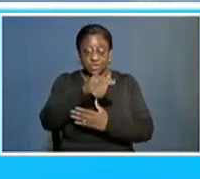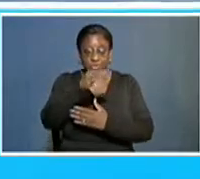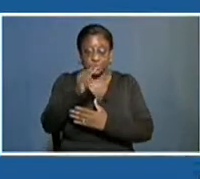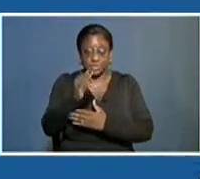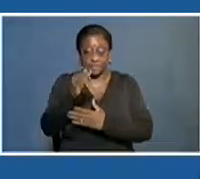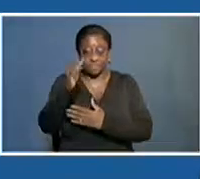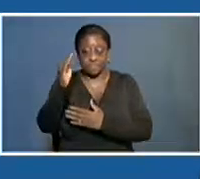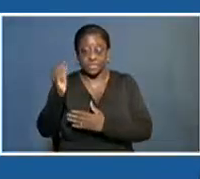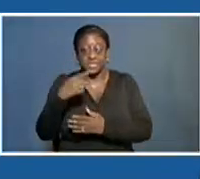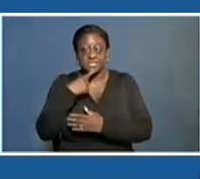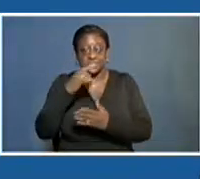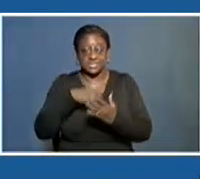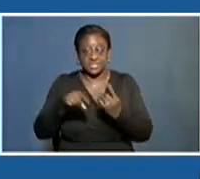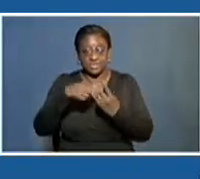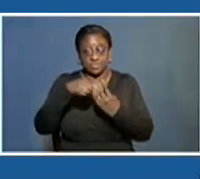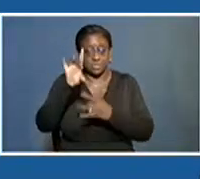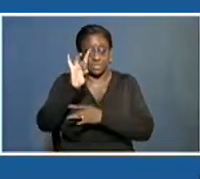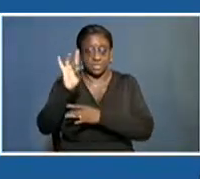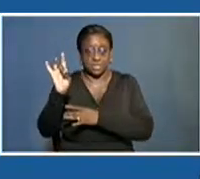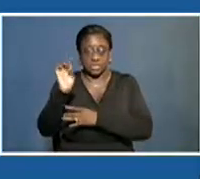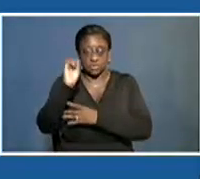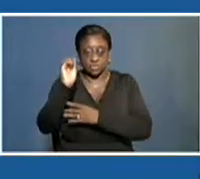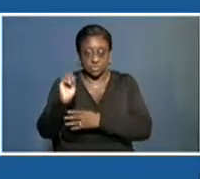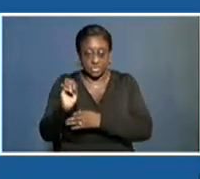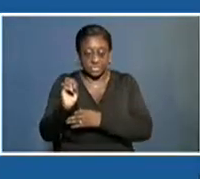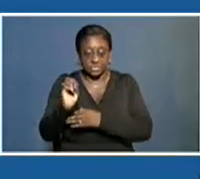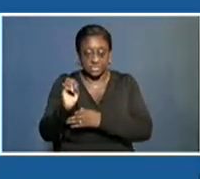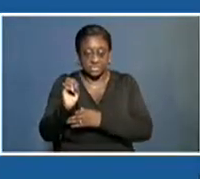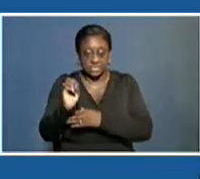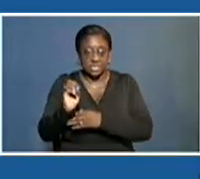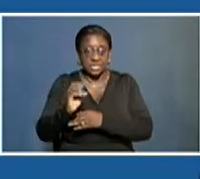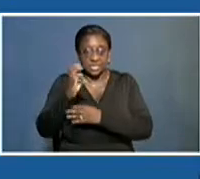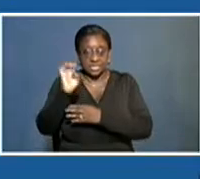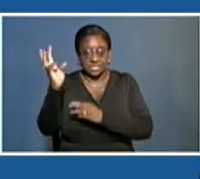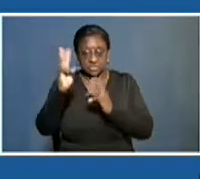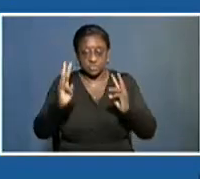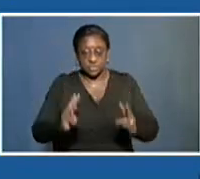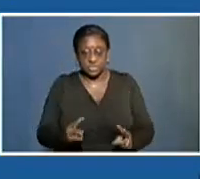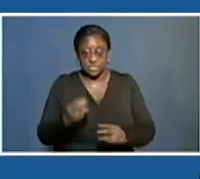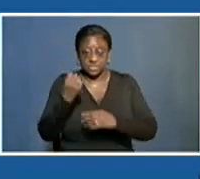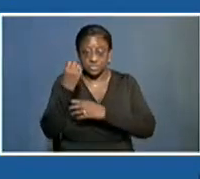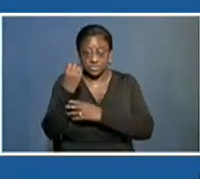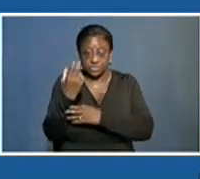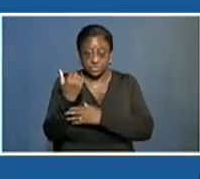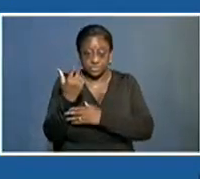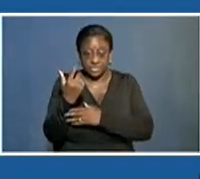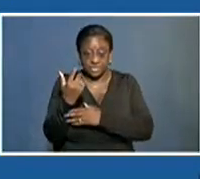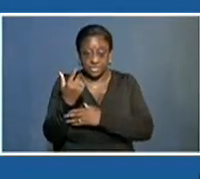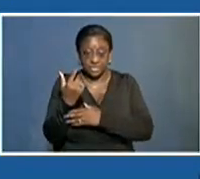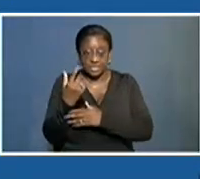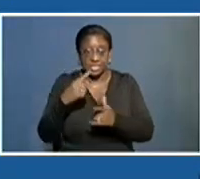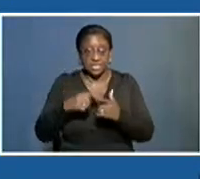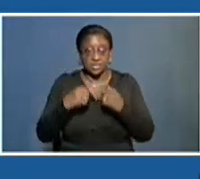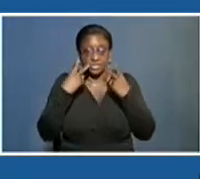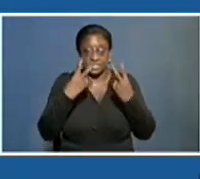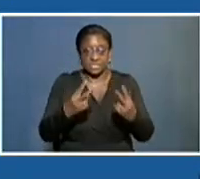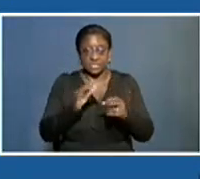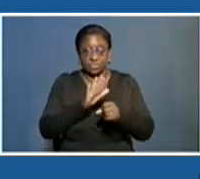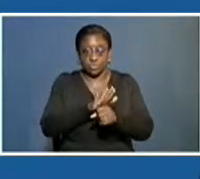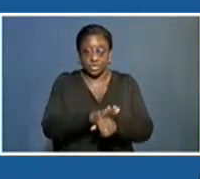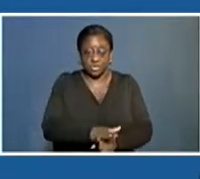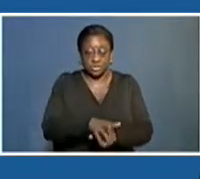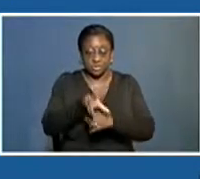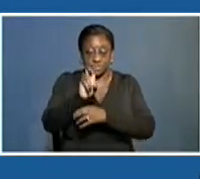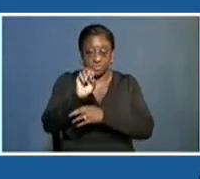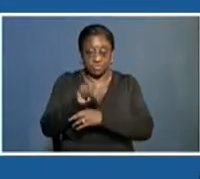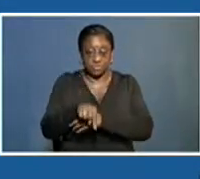at 88 degrees, relative humidity 59%. Easterly winds at 13 miles per hour. The barometric pressure 1,016.0